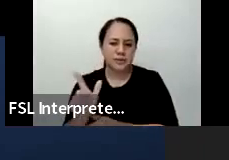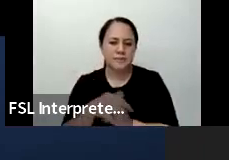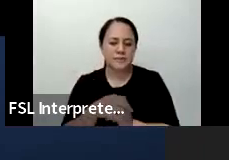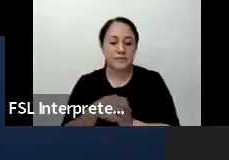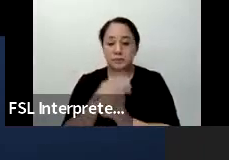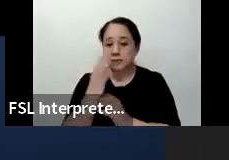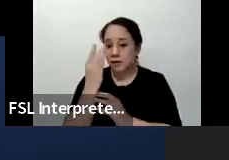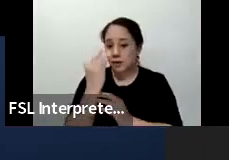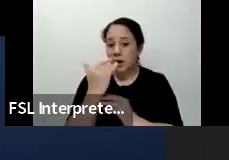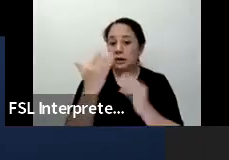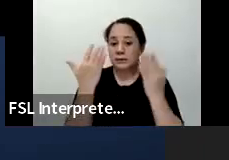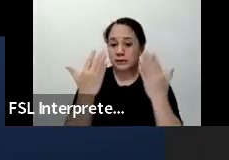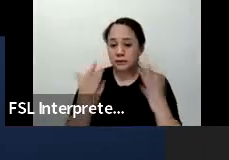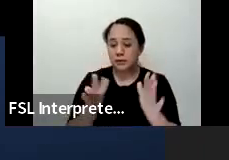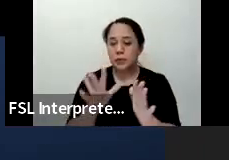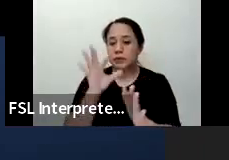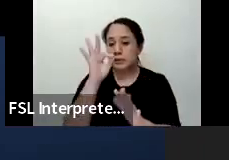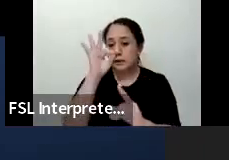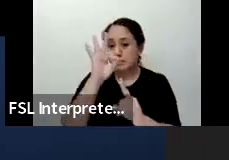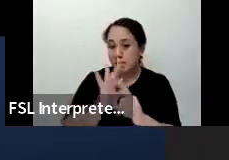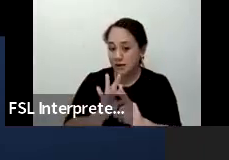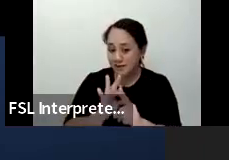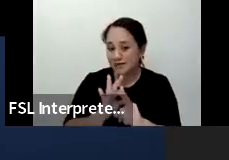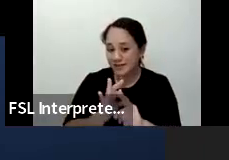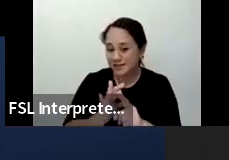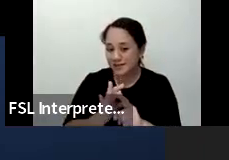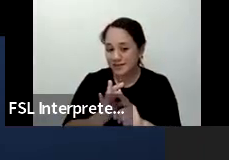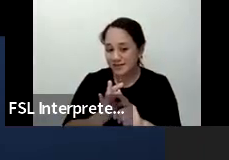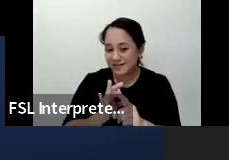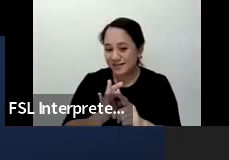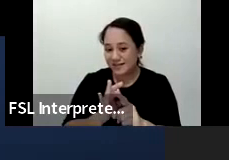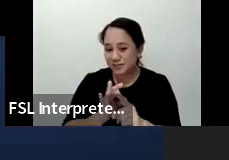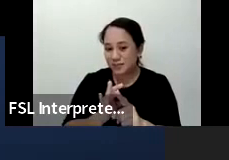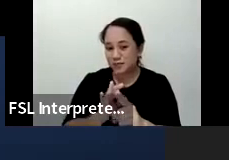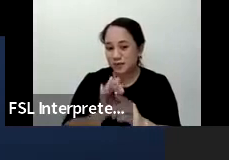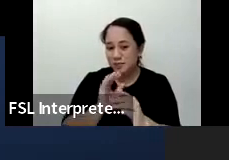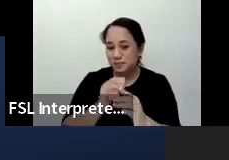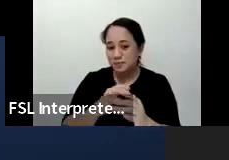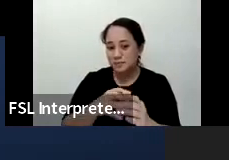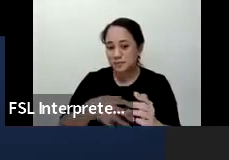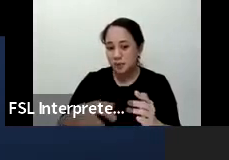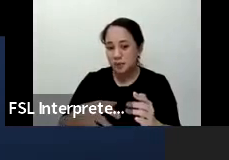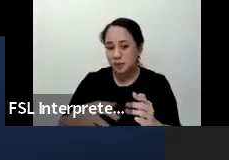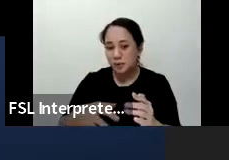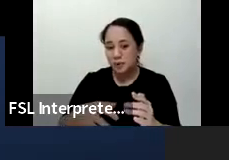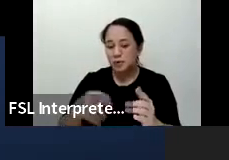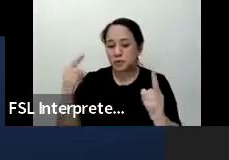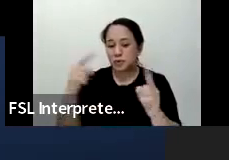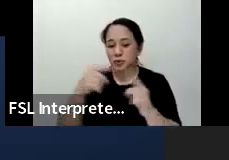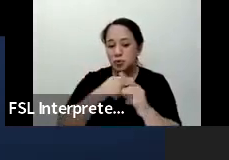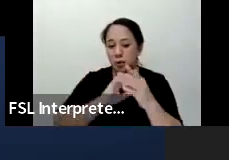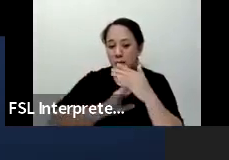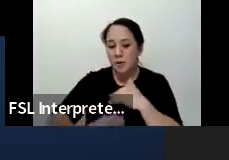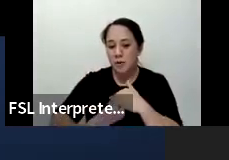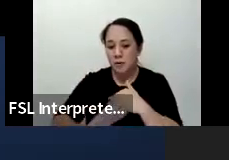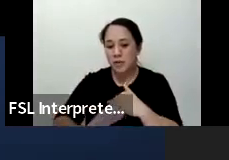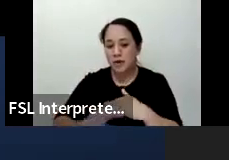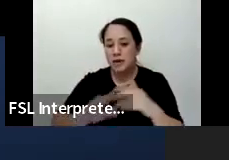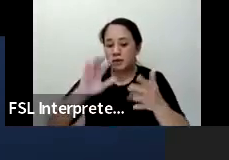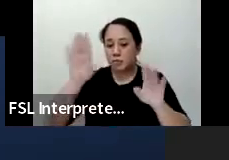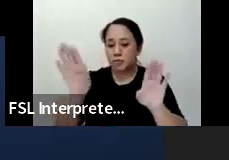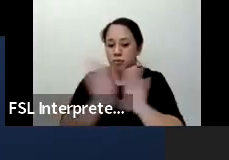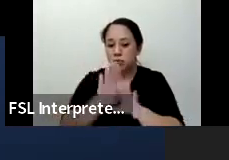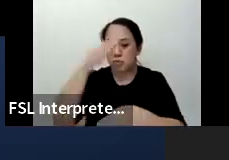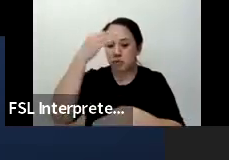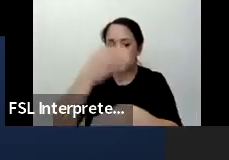because it takes 9 months from a conception to birth. So if the lockdown started in March